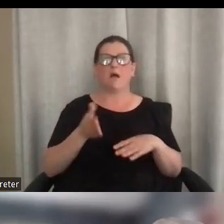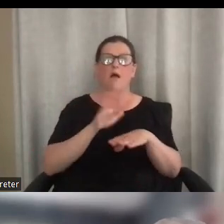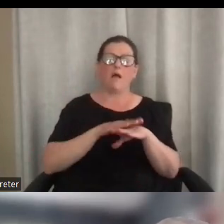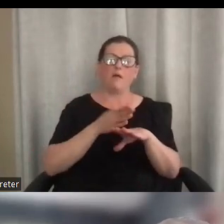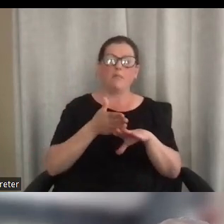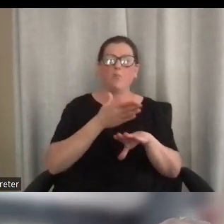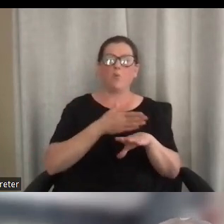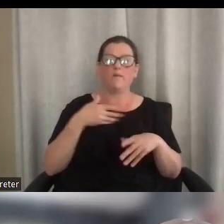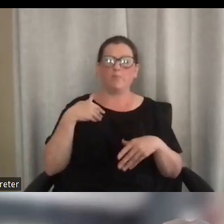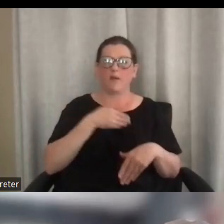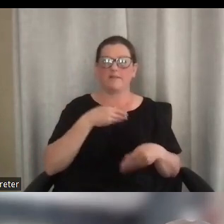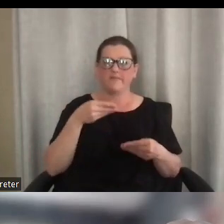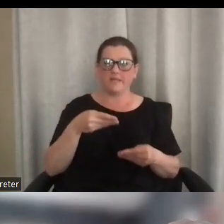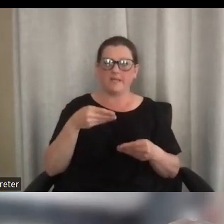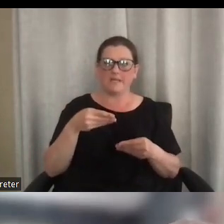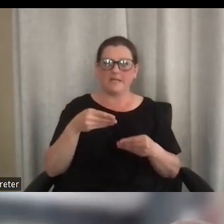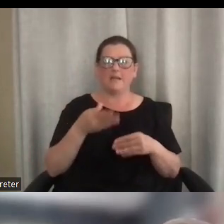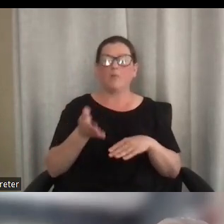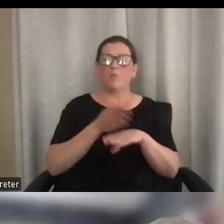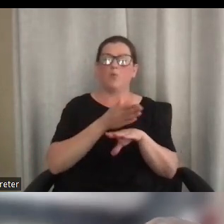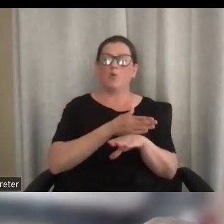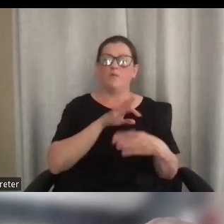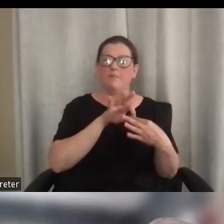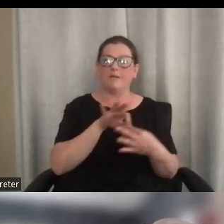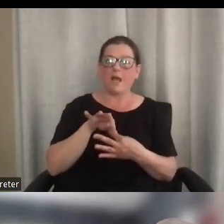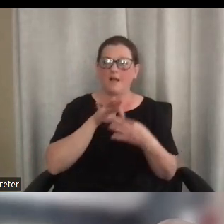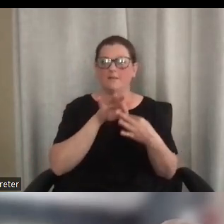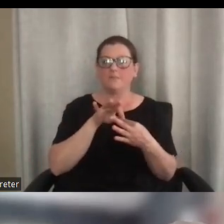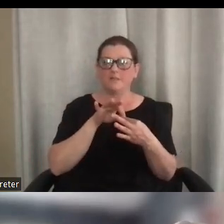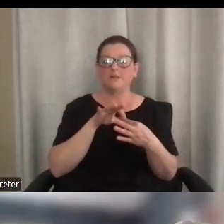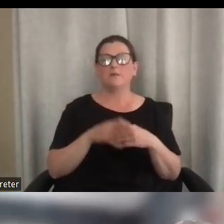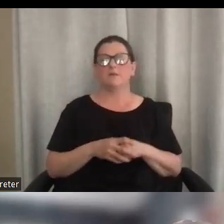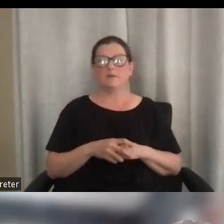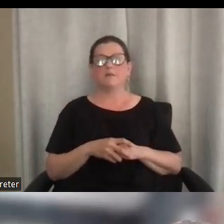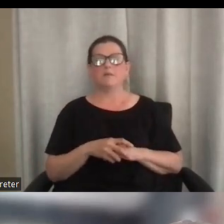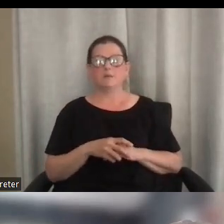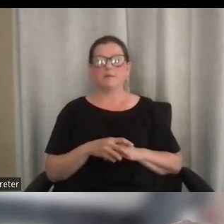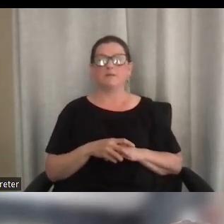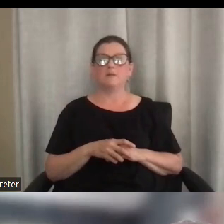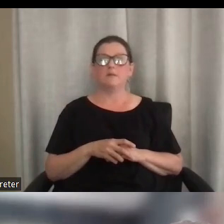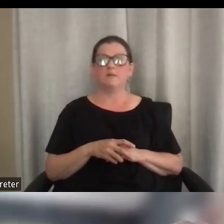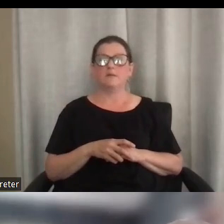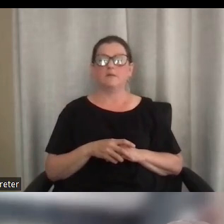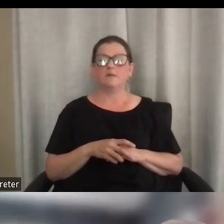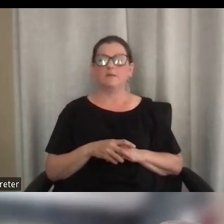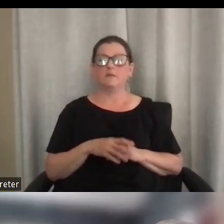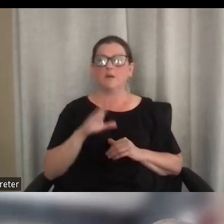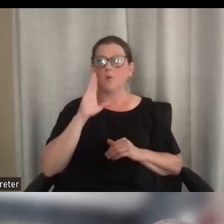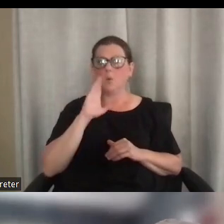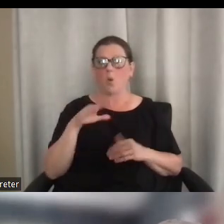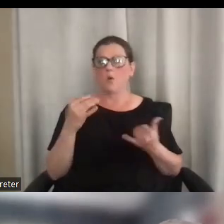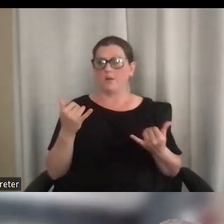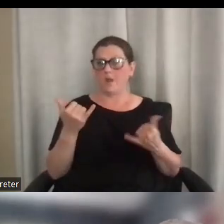improved infant attachment and child development outcomes, amongst others. And so we know to date, 13 states have